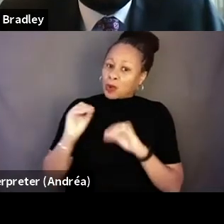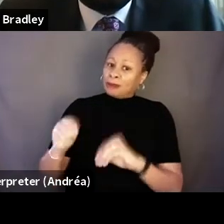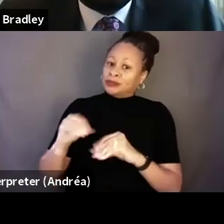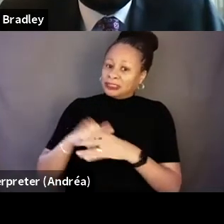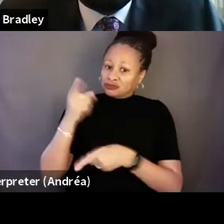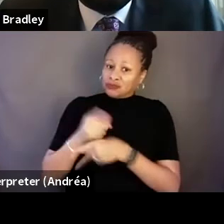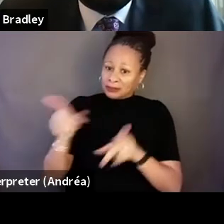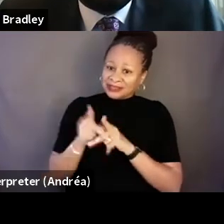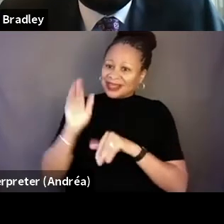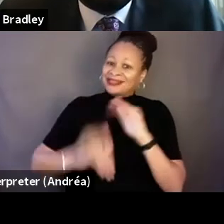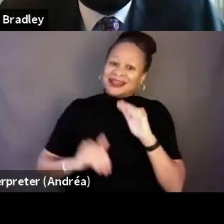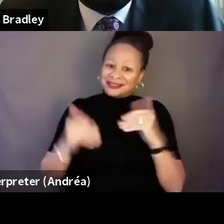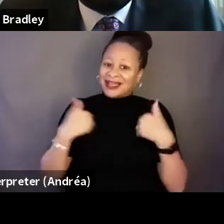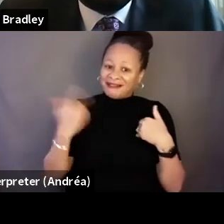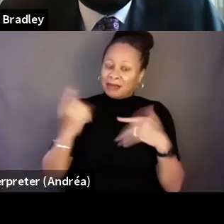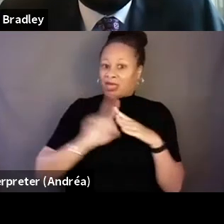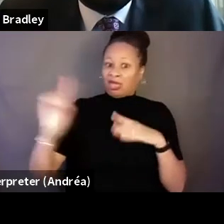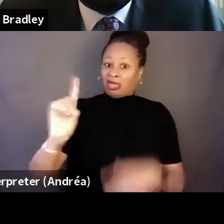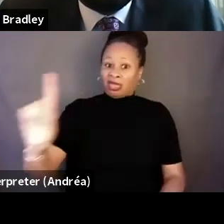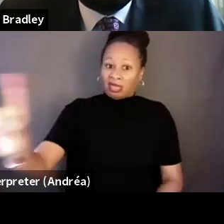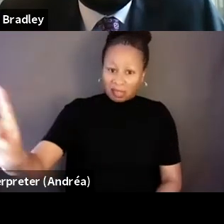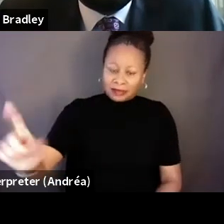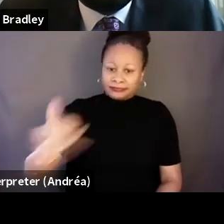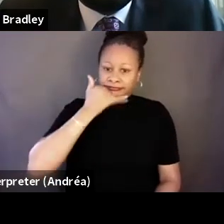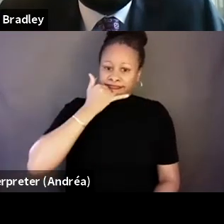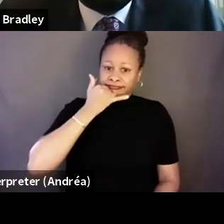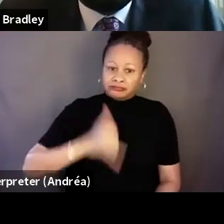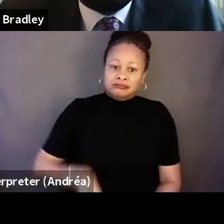spot, than to have them go off and do something that